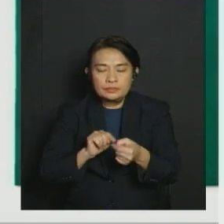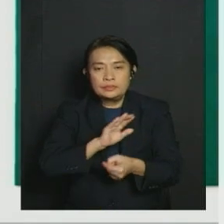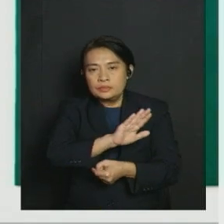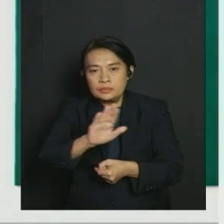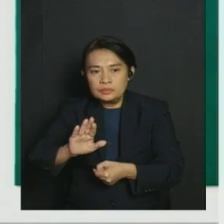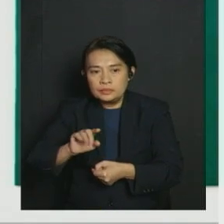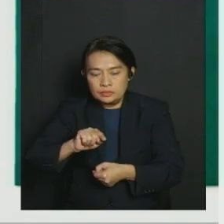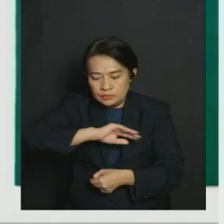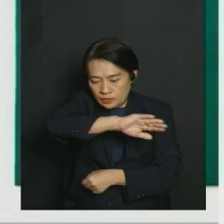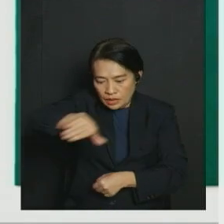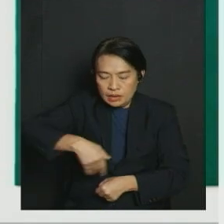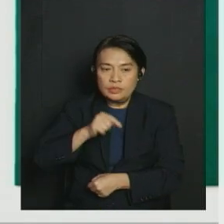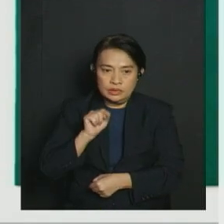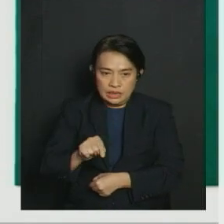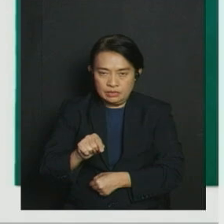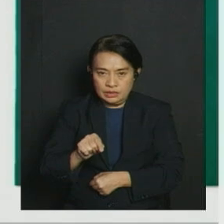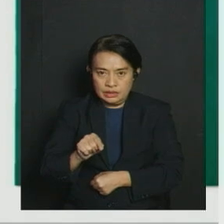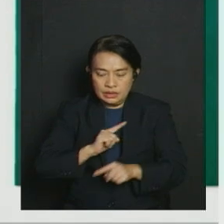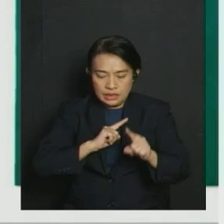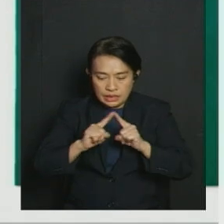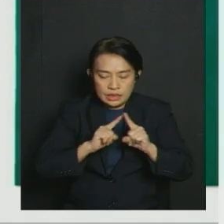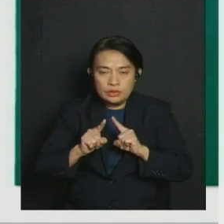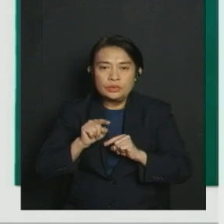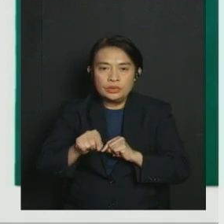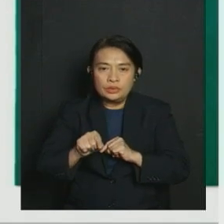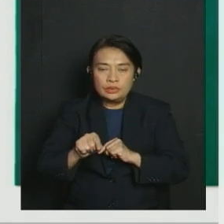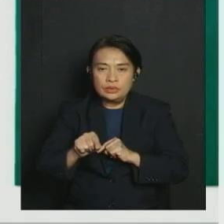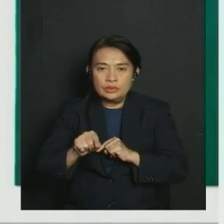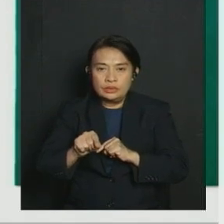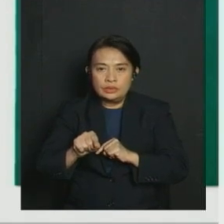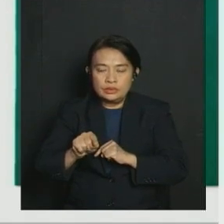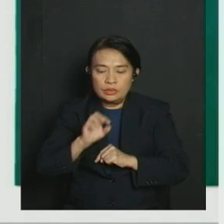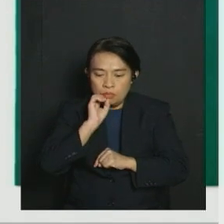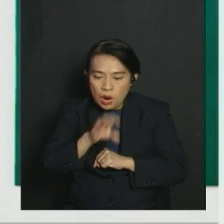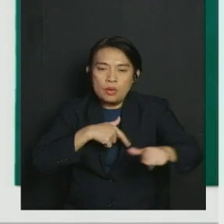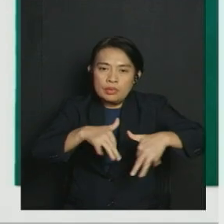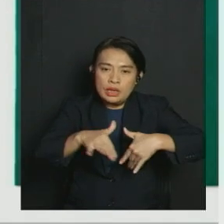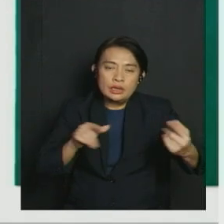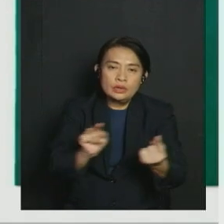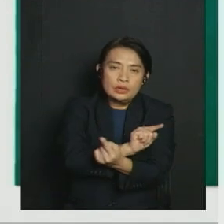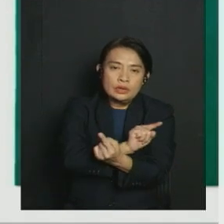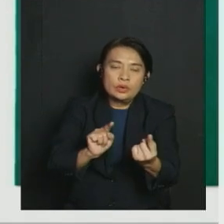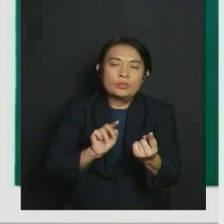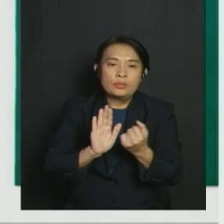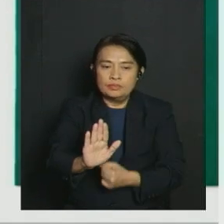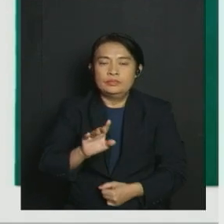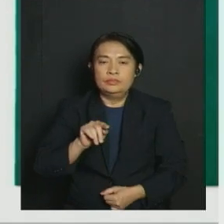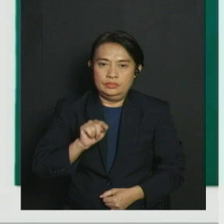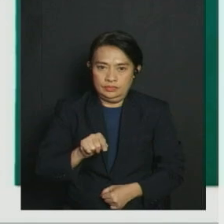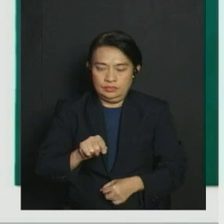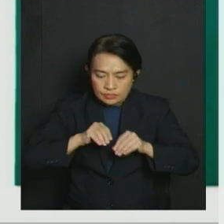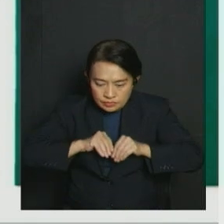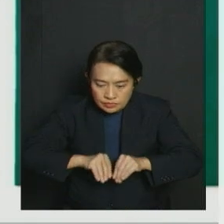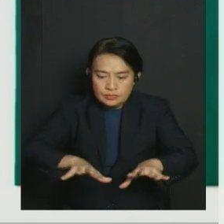relate to the citizen in the city, and we'll be more proud to be the Bangkok citizen by the